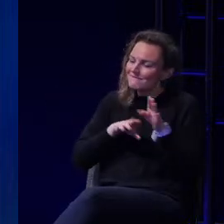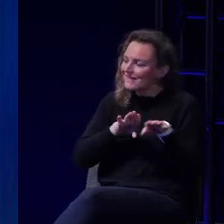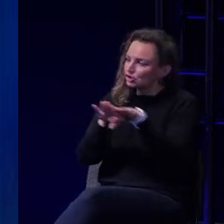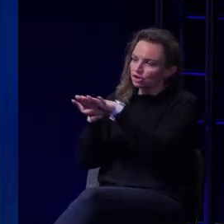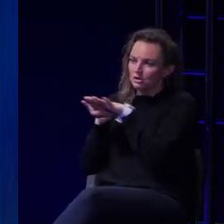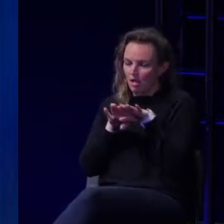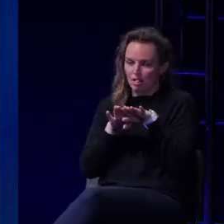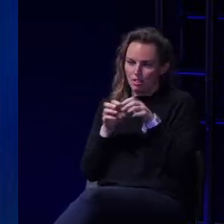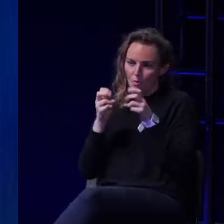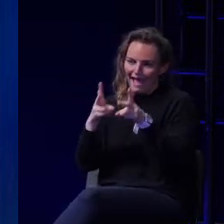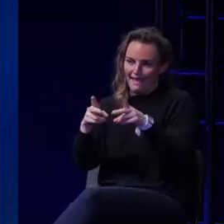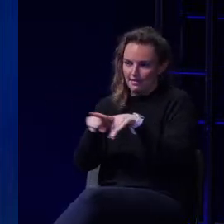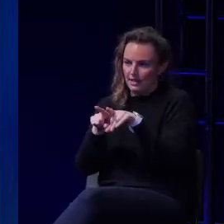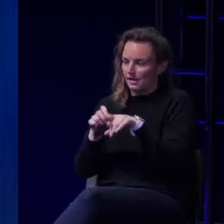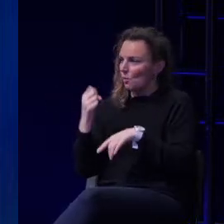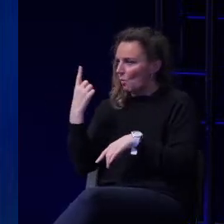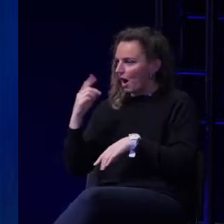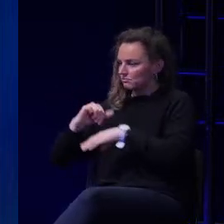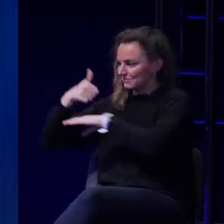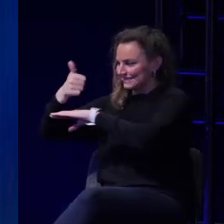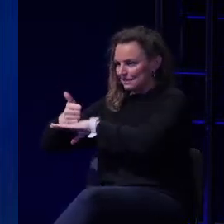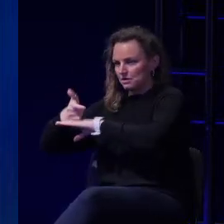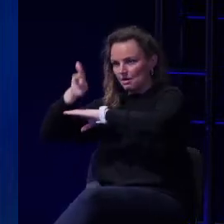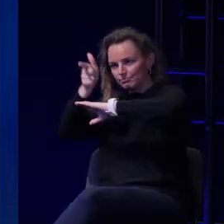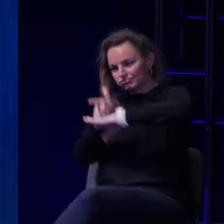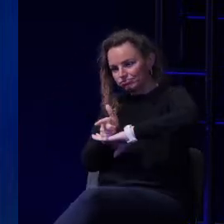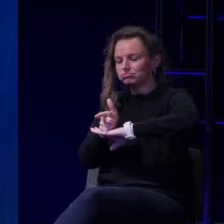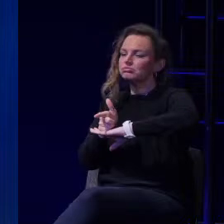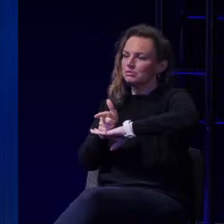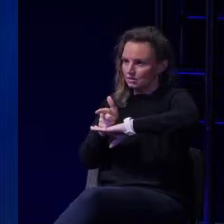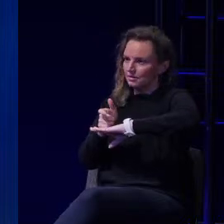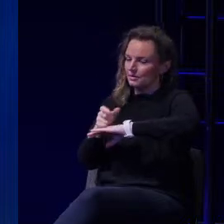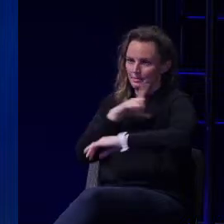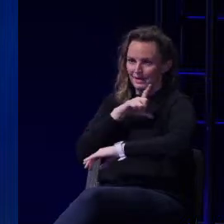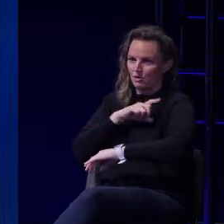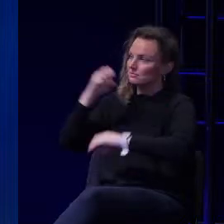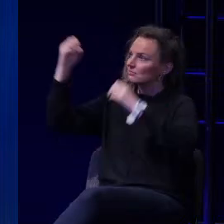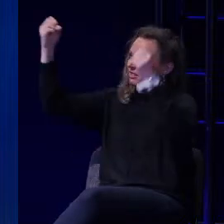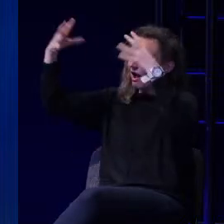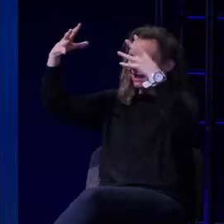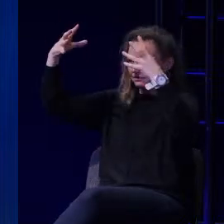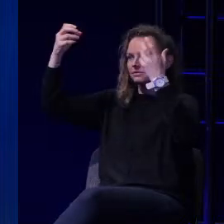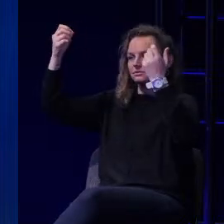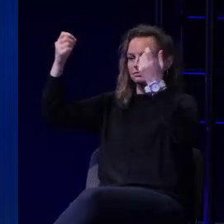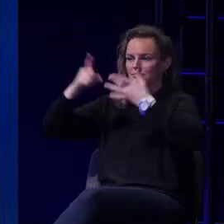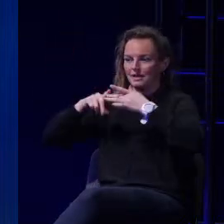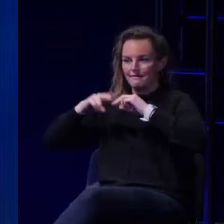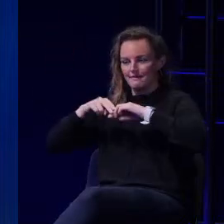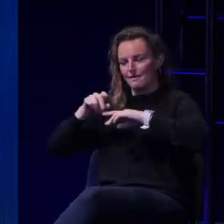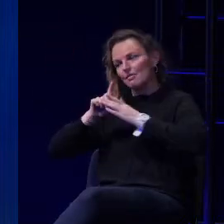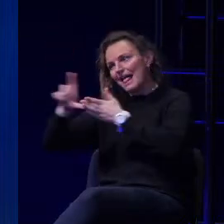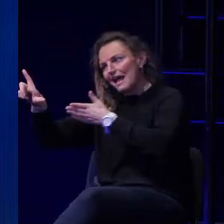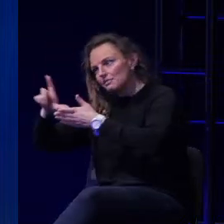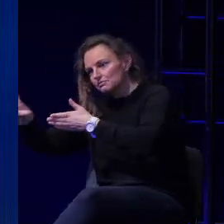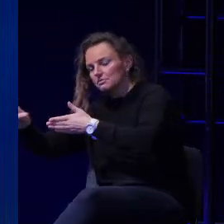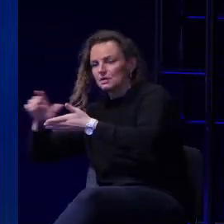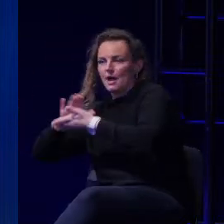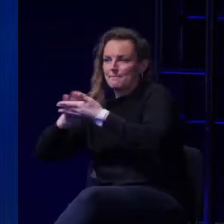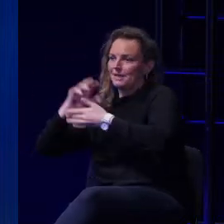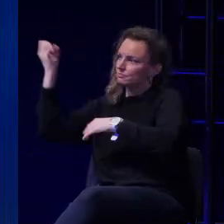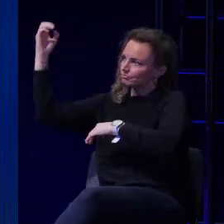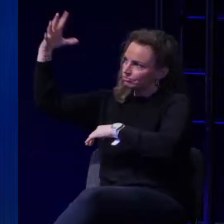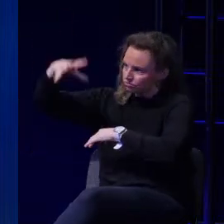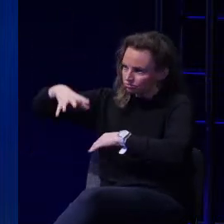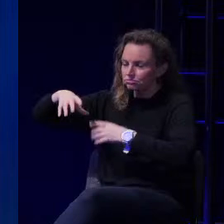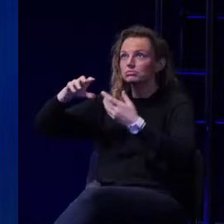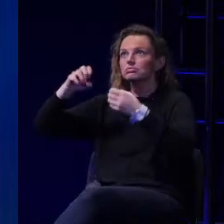setup, turn around and do it again. The light would be absolutely different. No, absolutely. Yeah. And it was absolutely the right way to do